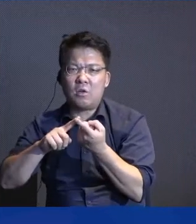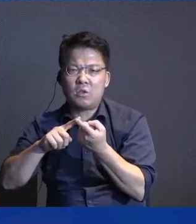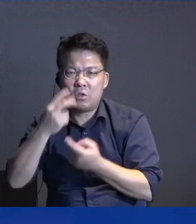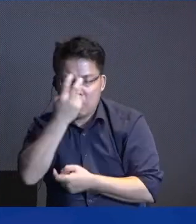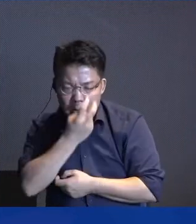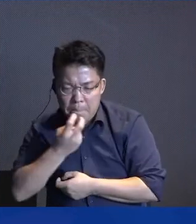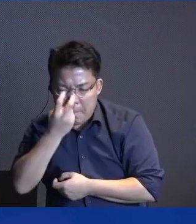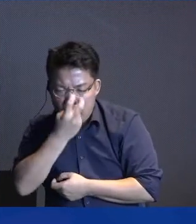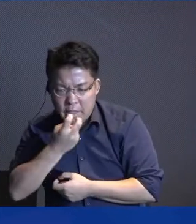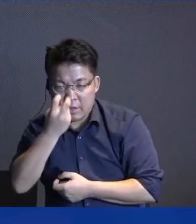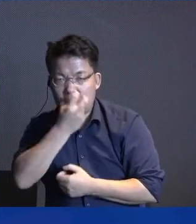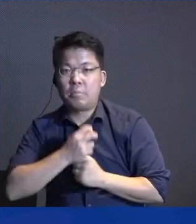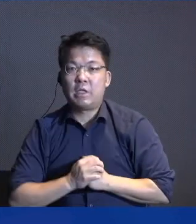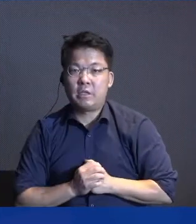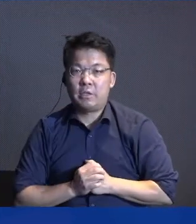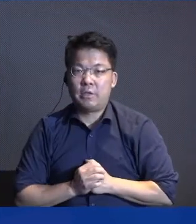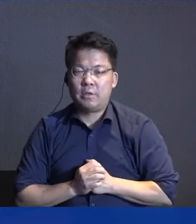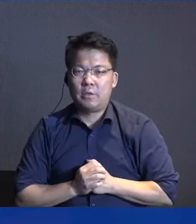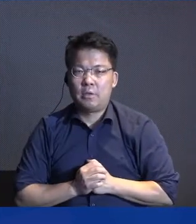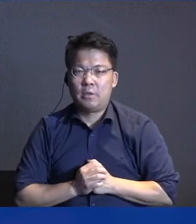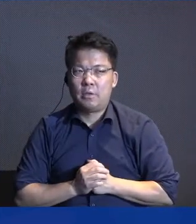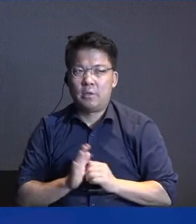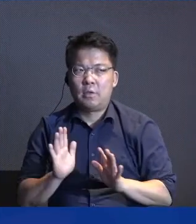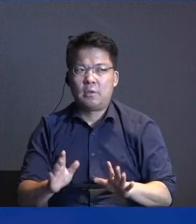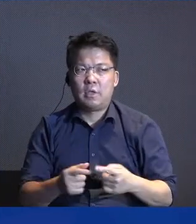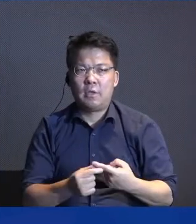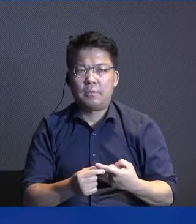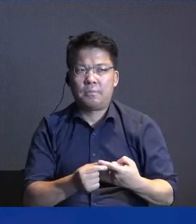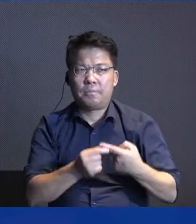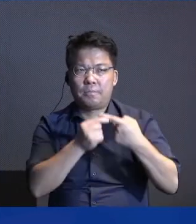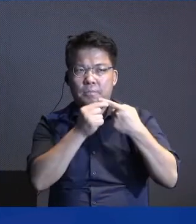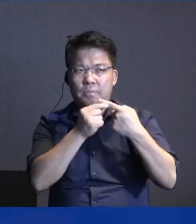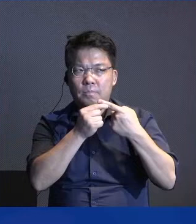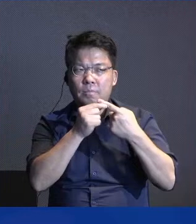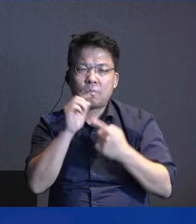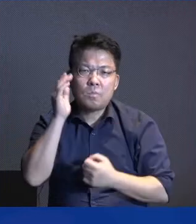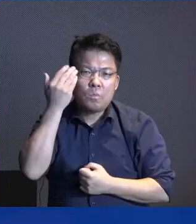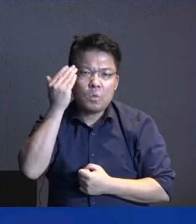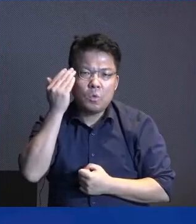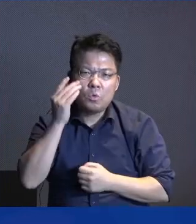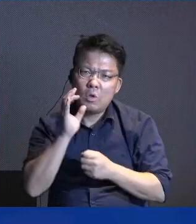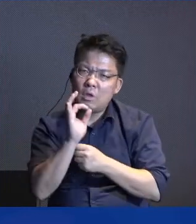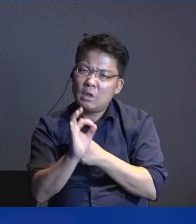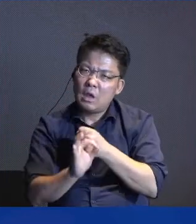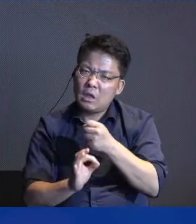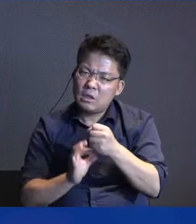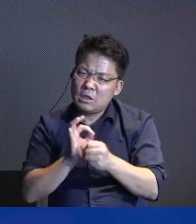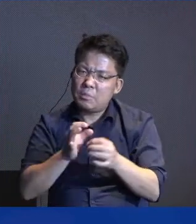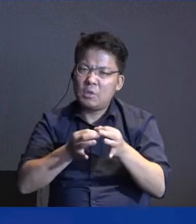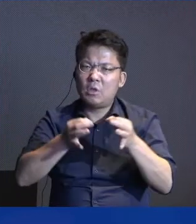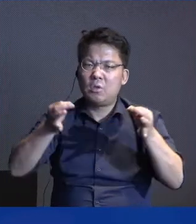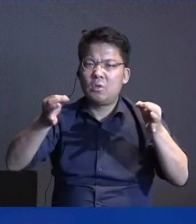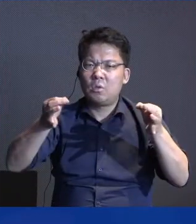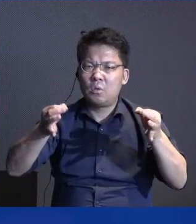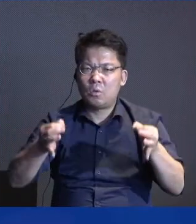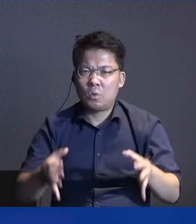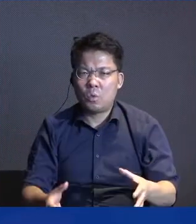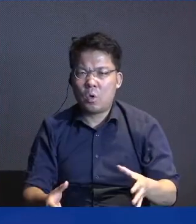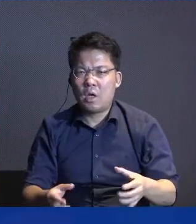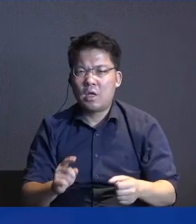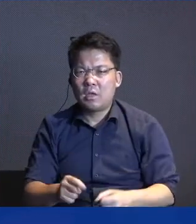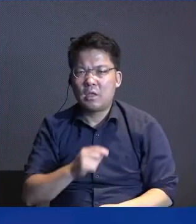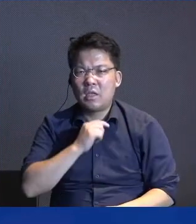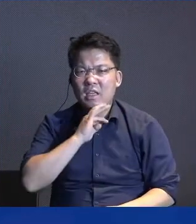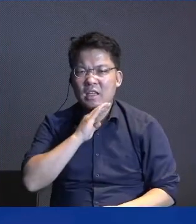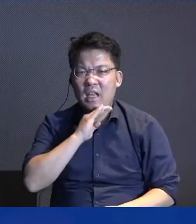to acknowledge that in recent decades, scholarly discourse on aging has moved from the old age